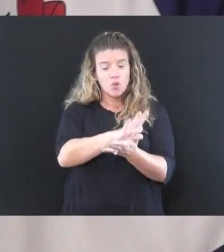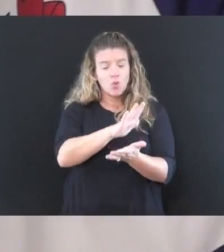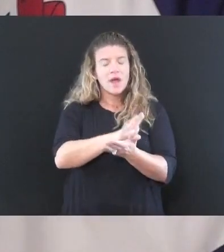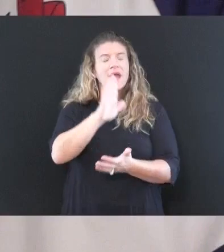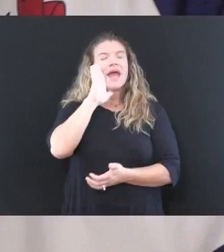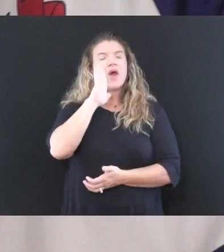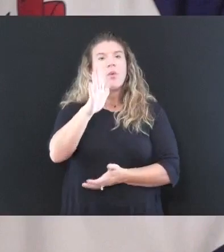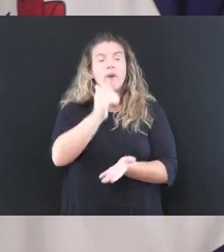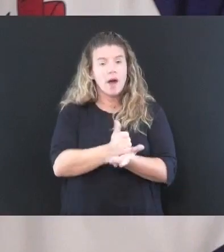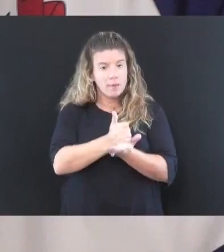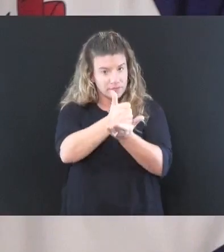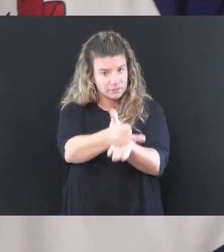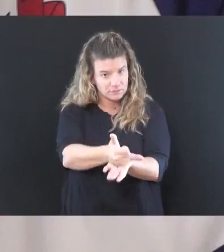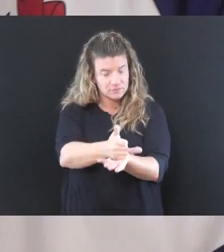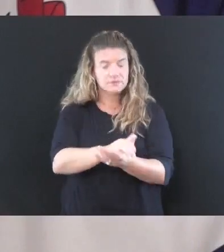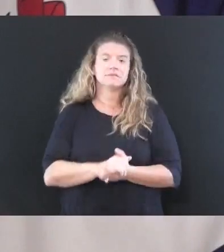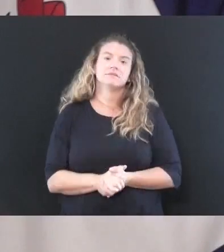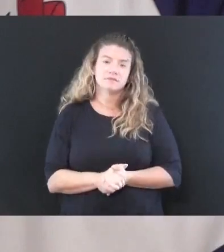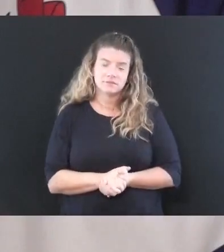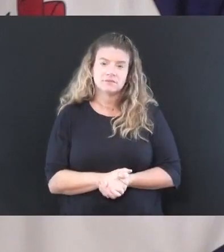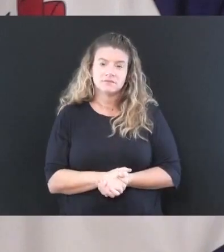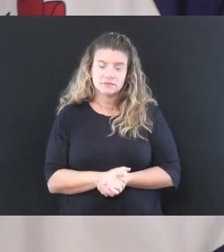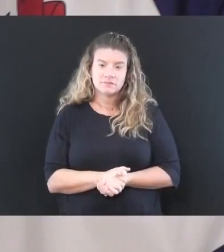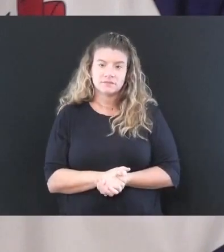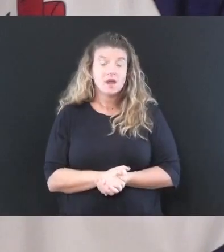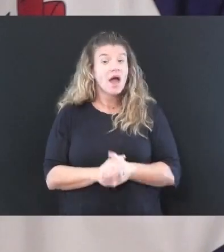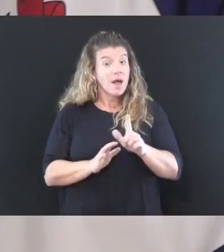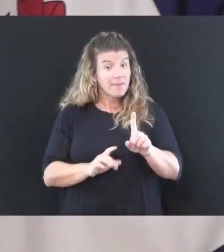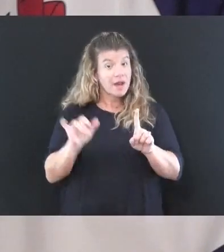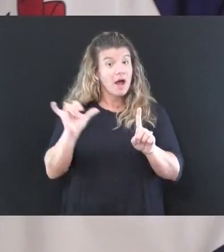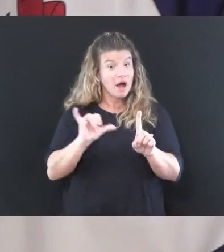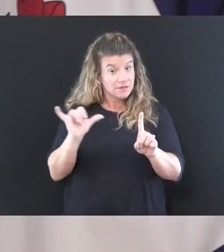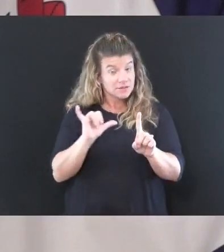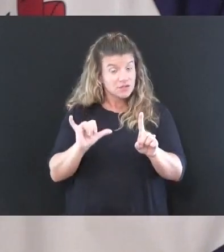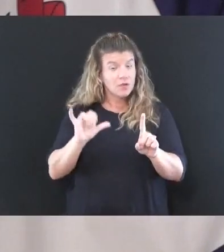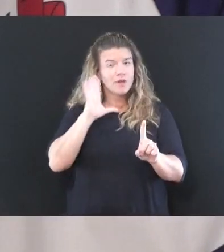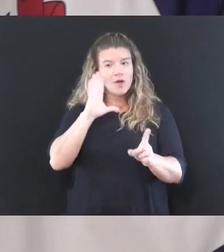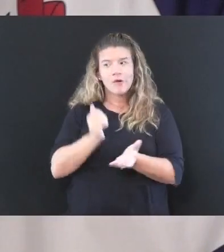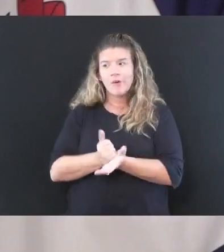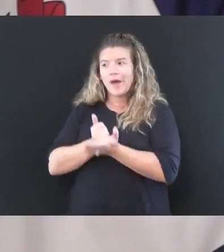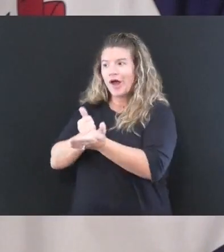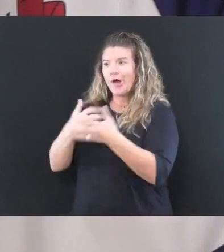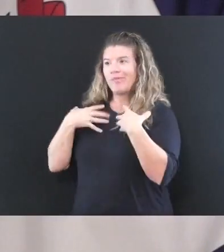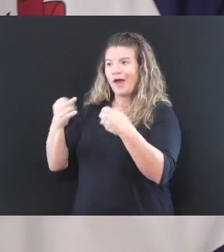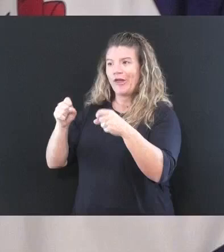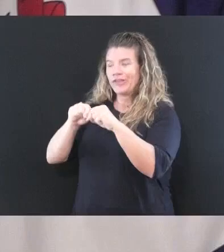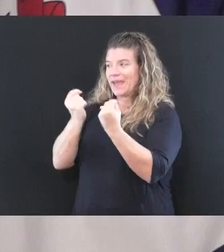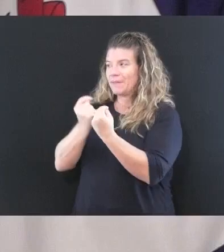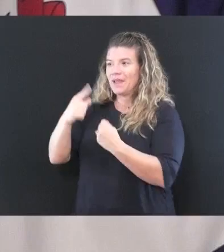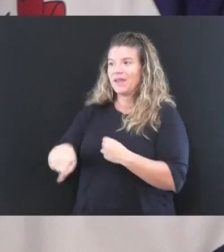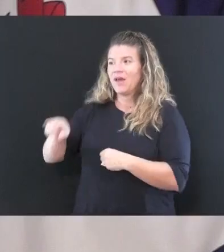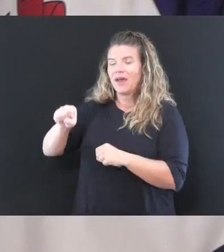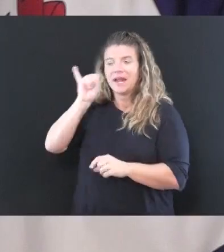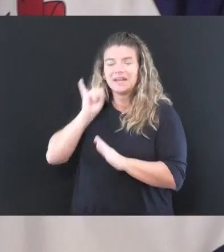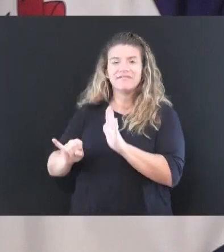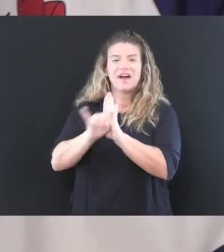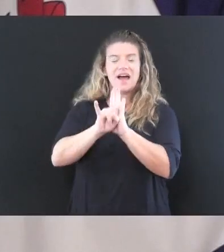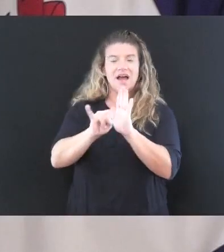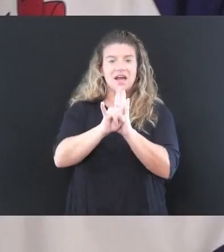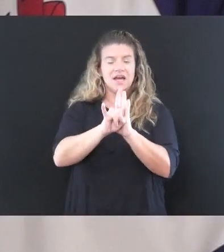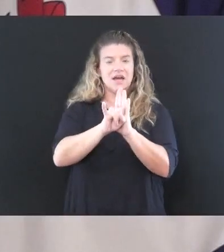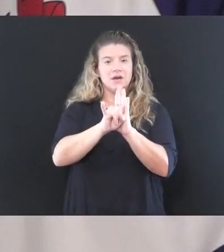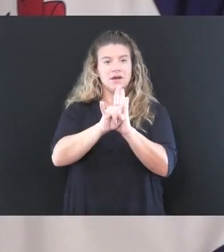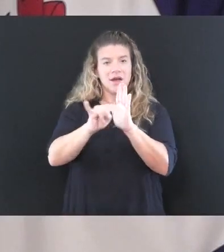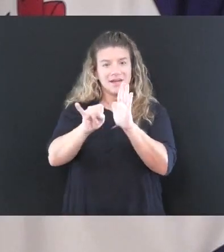in regard to that, but on the other side, it will help all the health officials to be able to